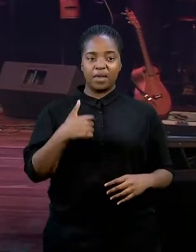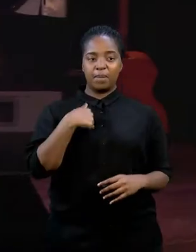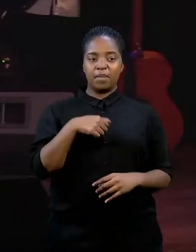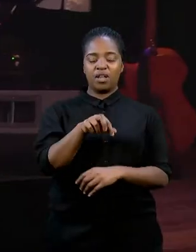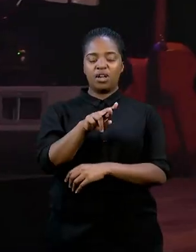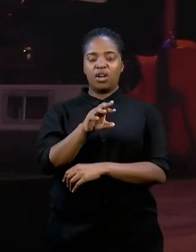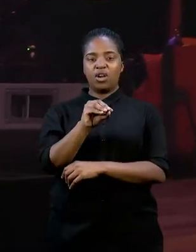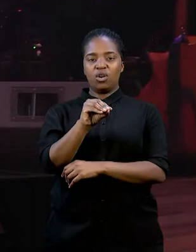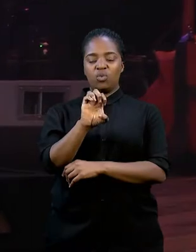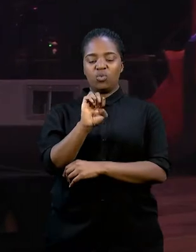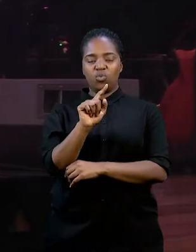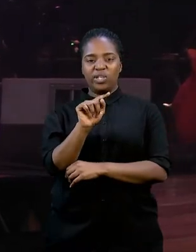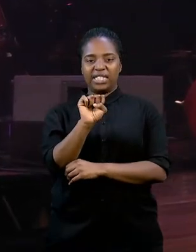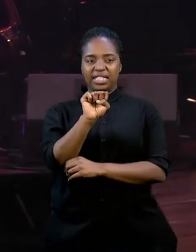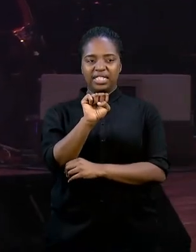Ek is Matthys Roots.